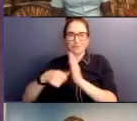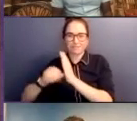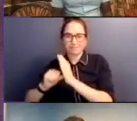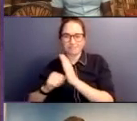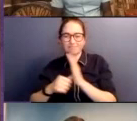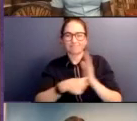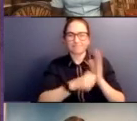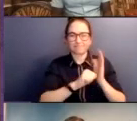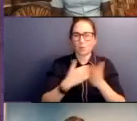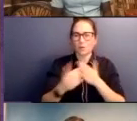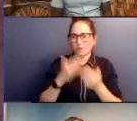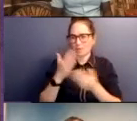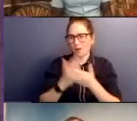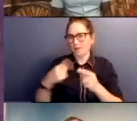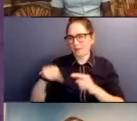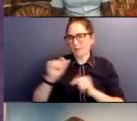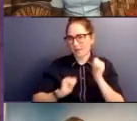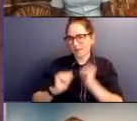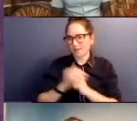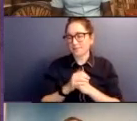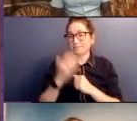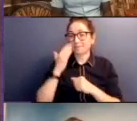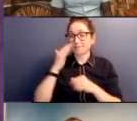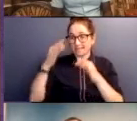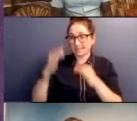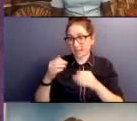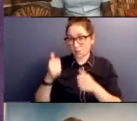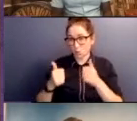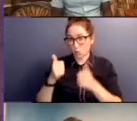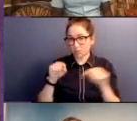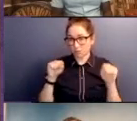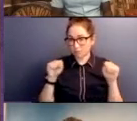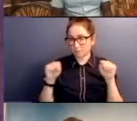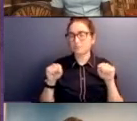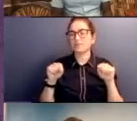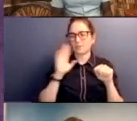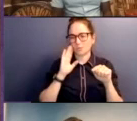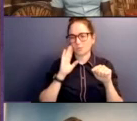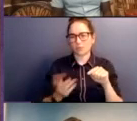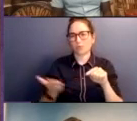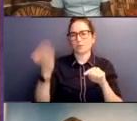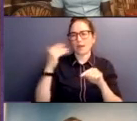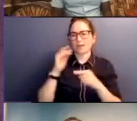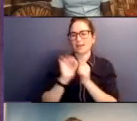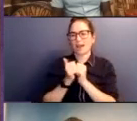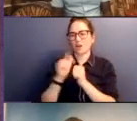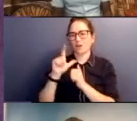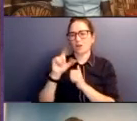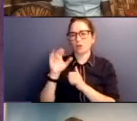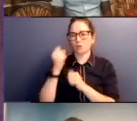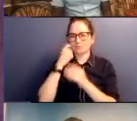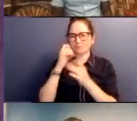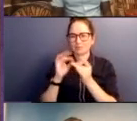play. Deciding what they will play goes back to those considerations that Lewis just shared, making sure to